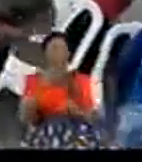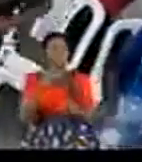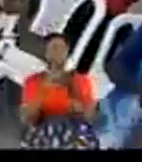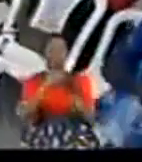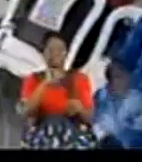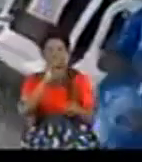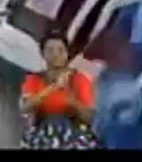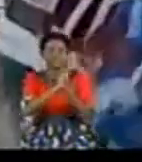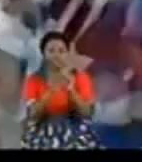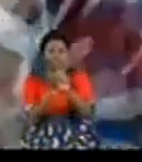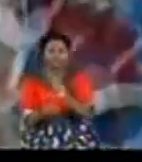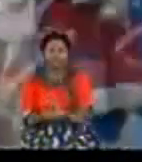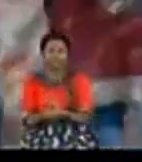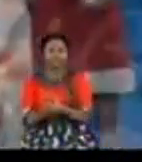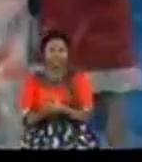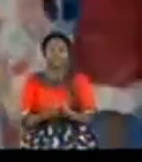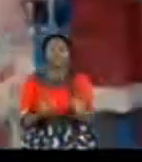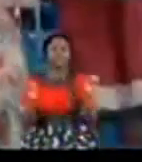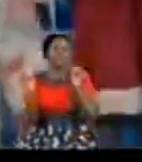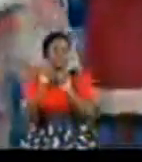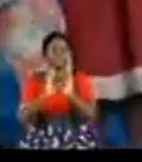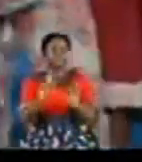canot you